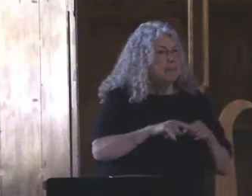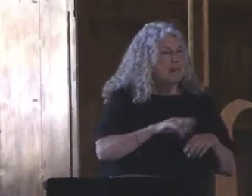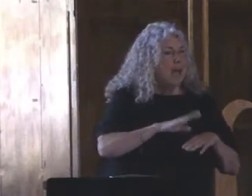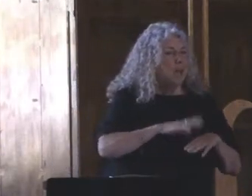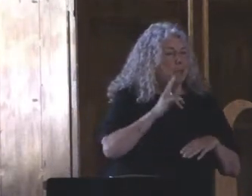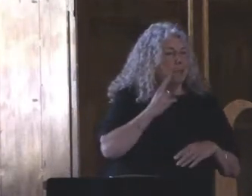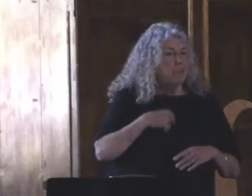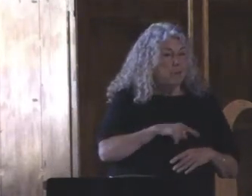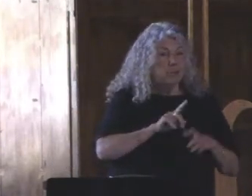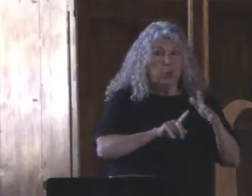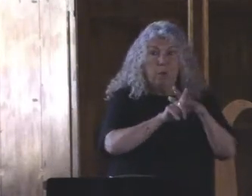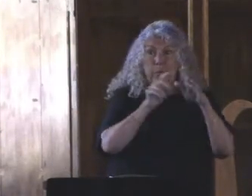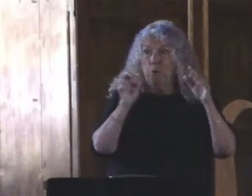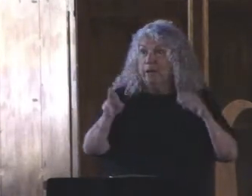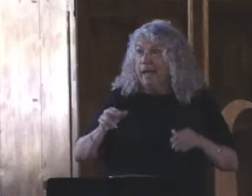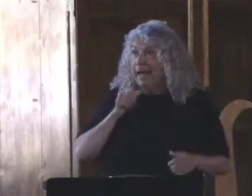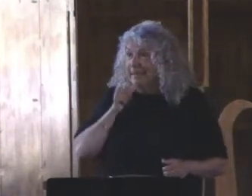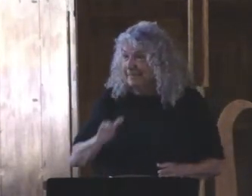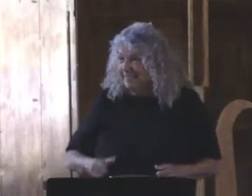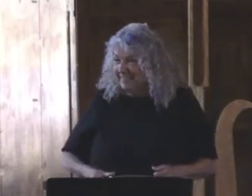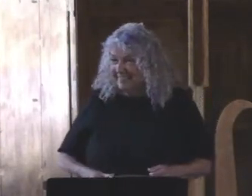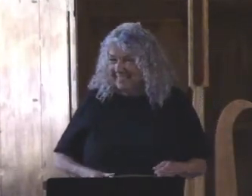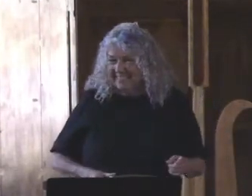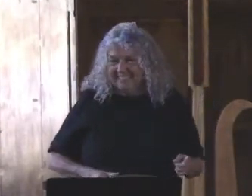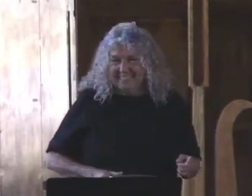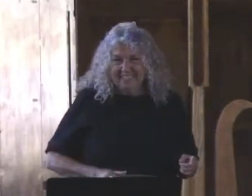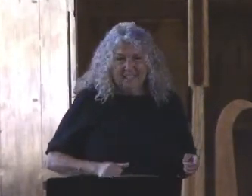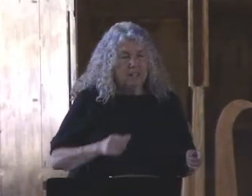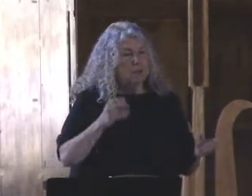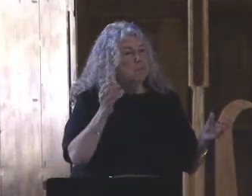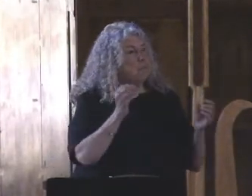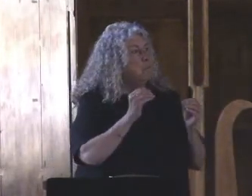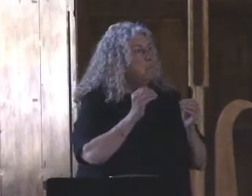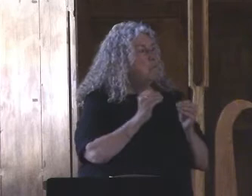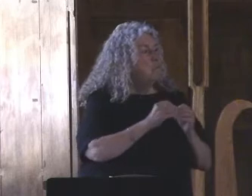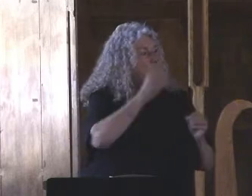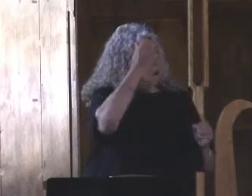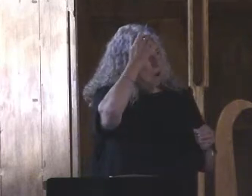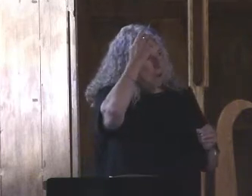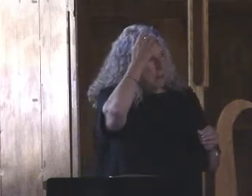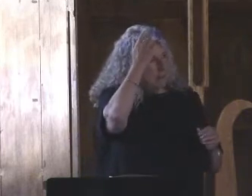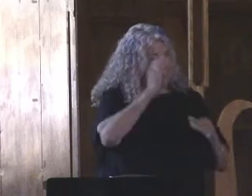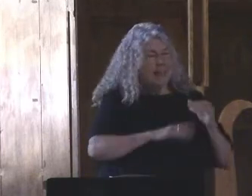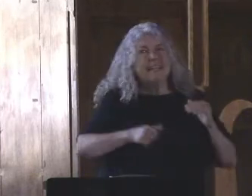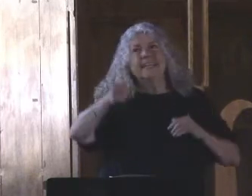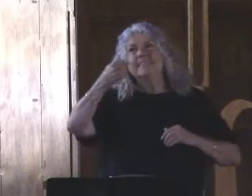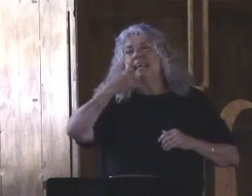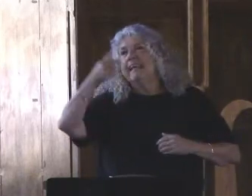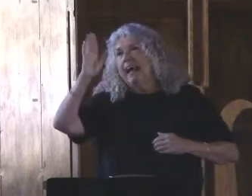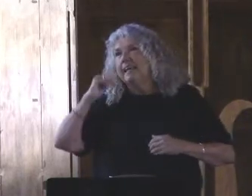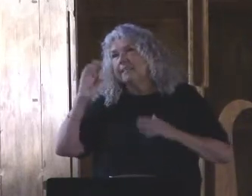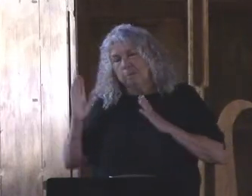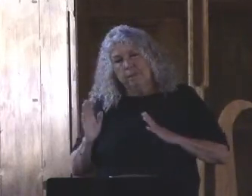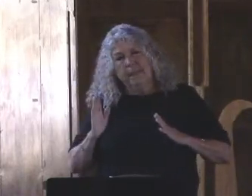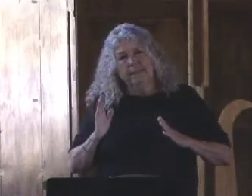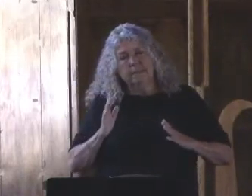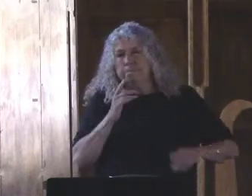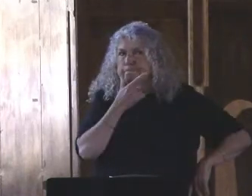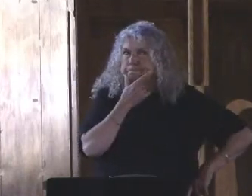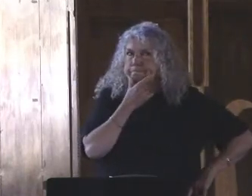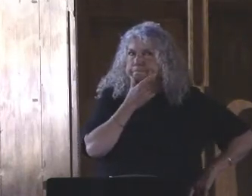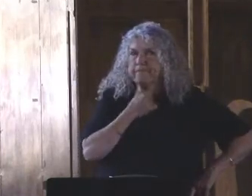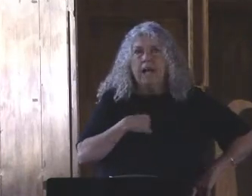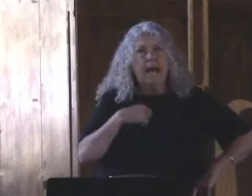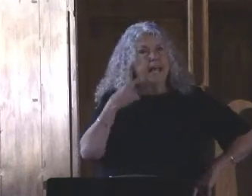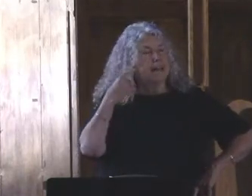deal on whether we show up, as we know. So more than saying God has a plan, I like